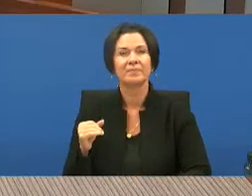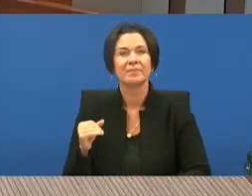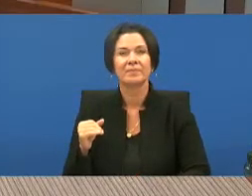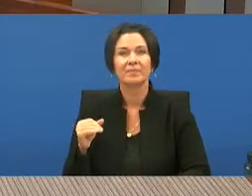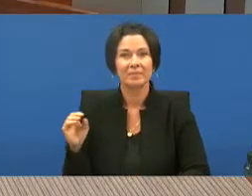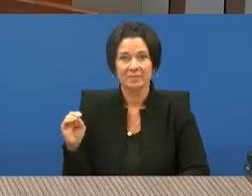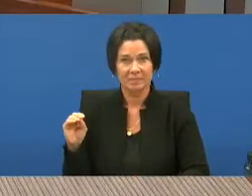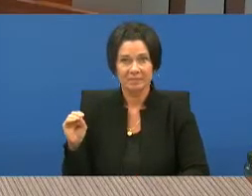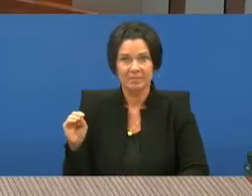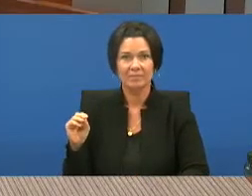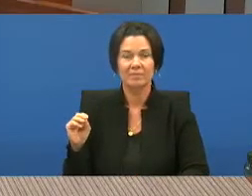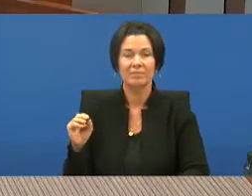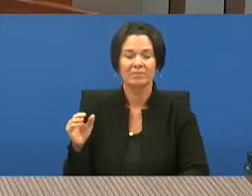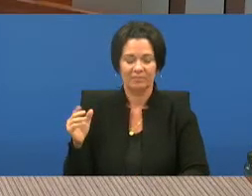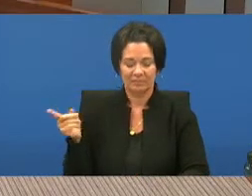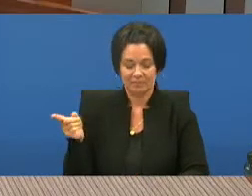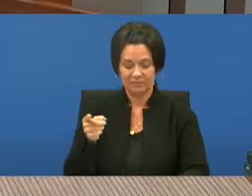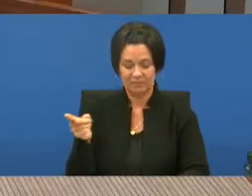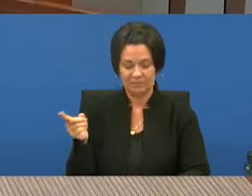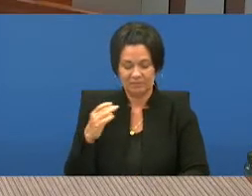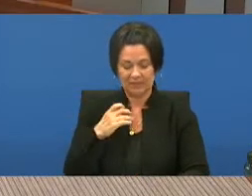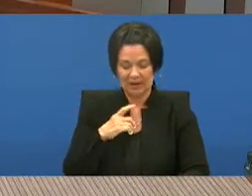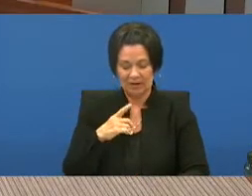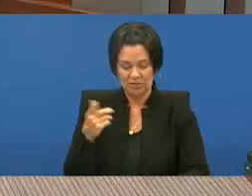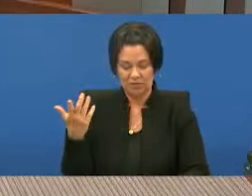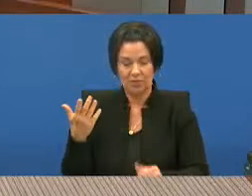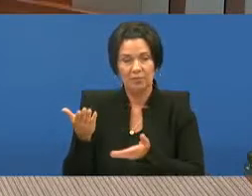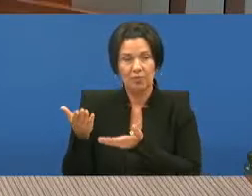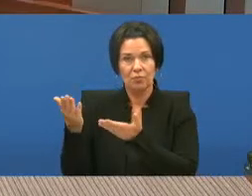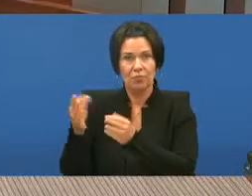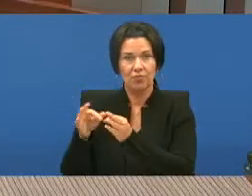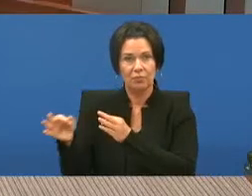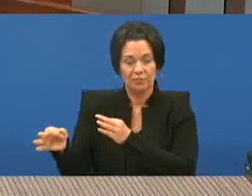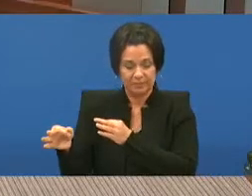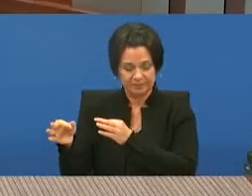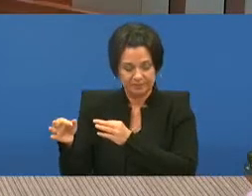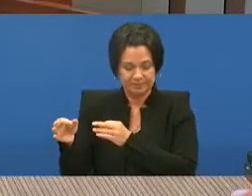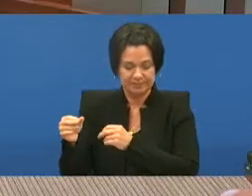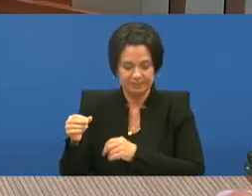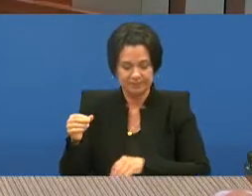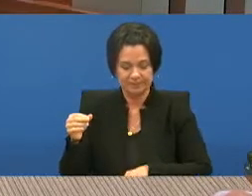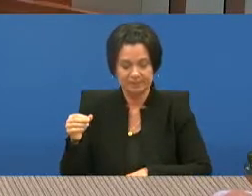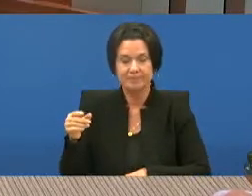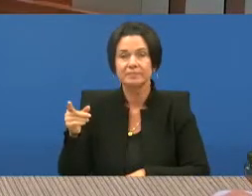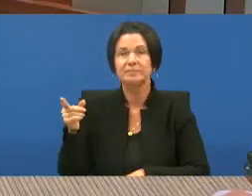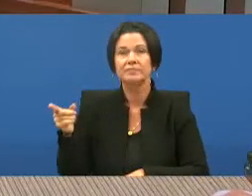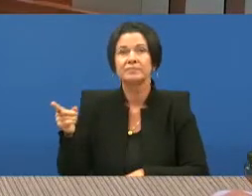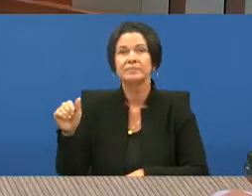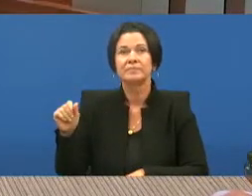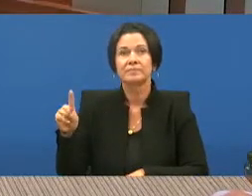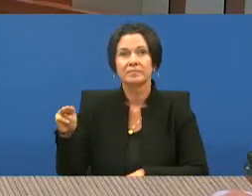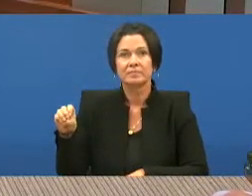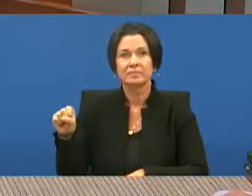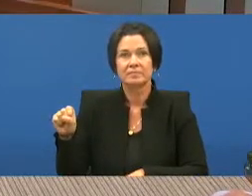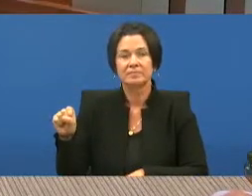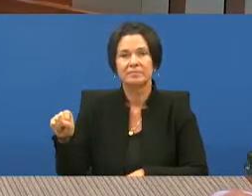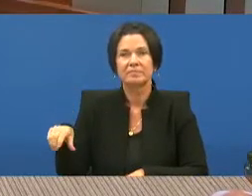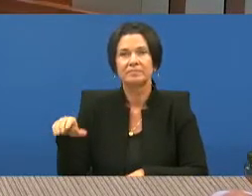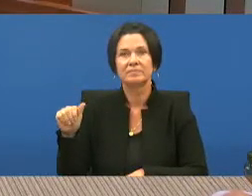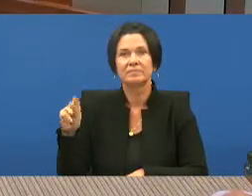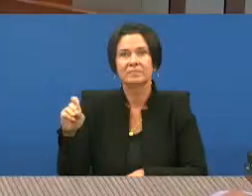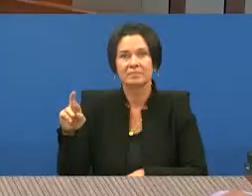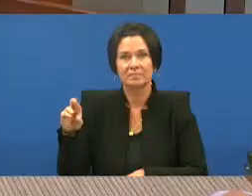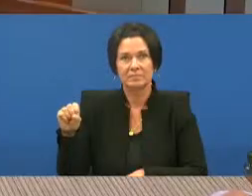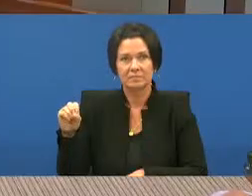Seeing none, go to council. Motion to defer. Second by motion by Councilwoman Adams, second by Councilwoman Amorosa.